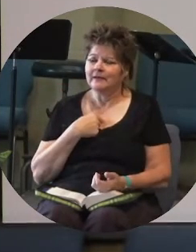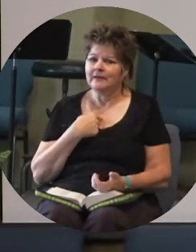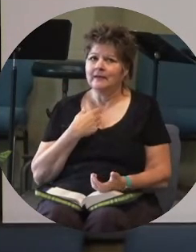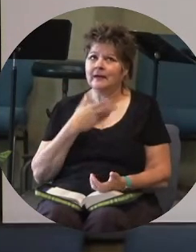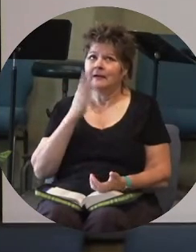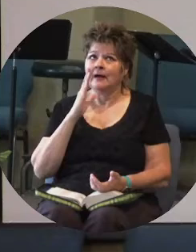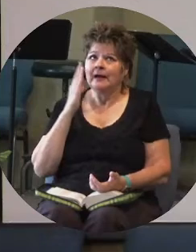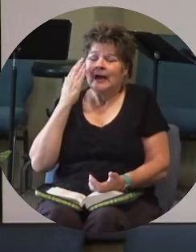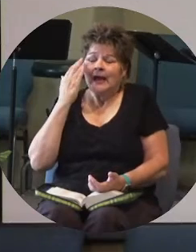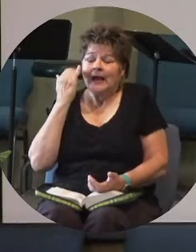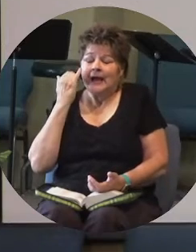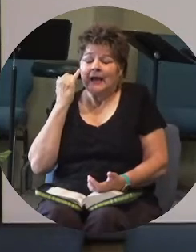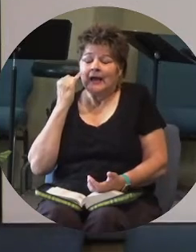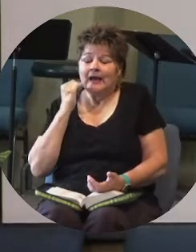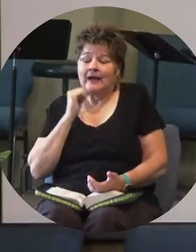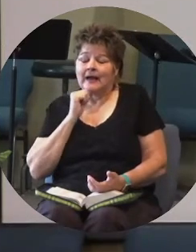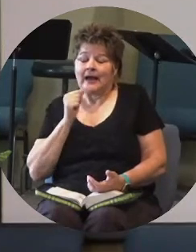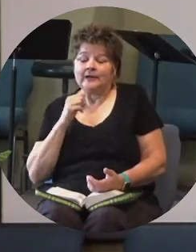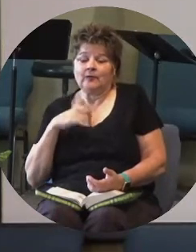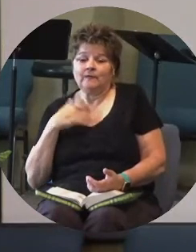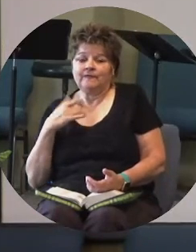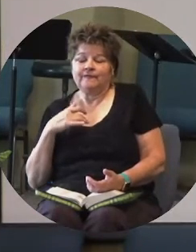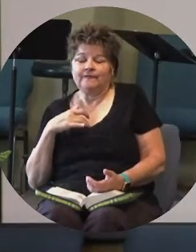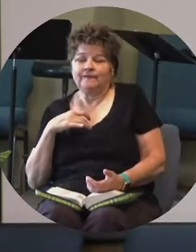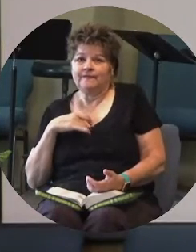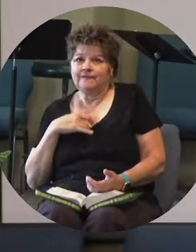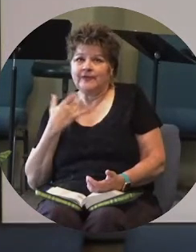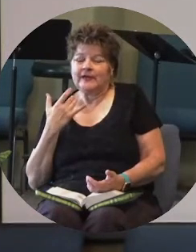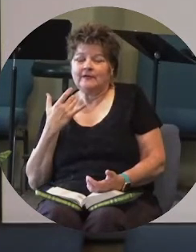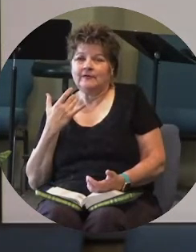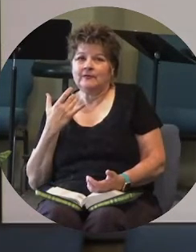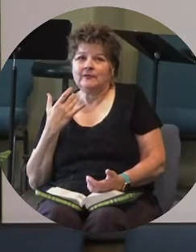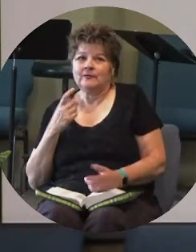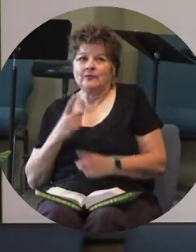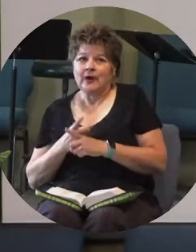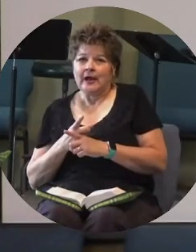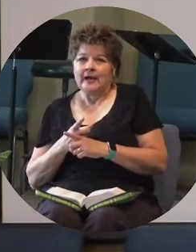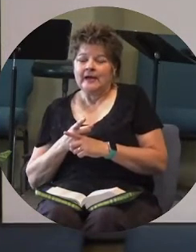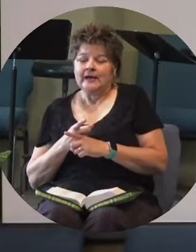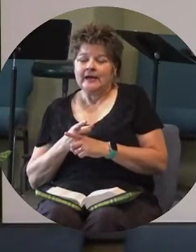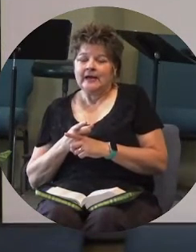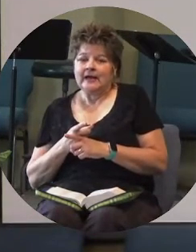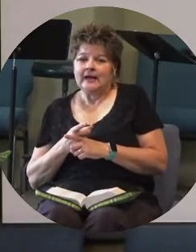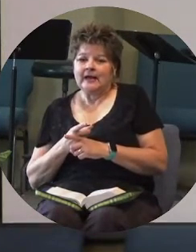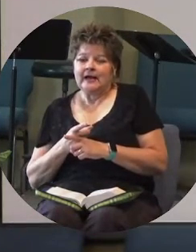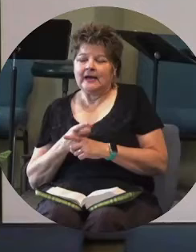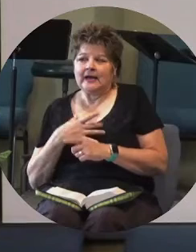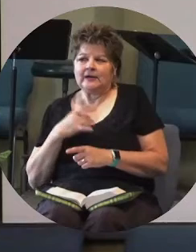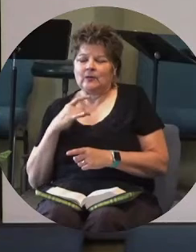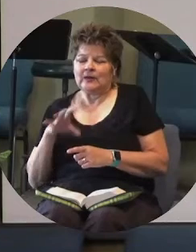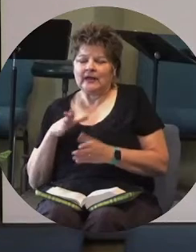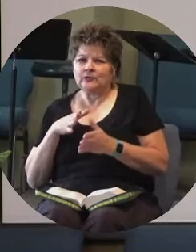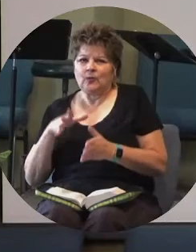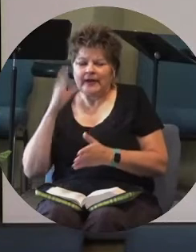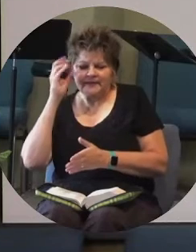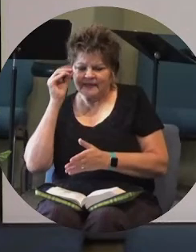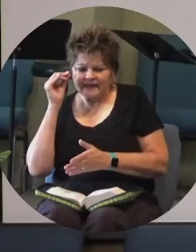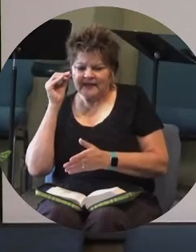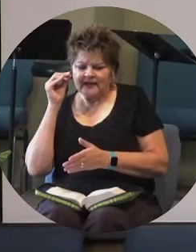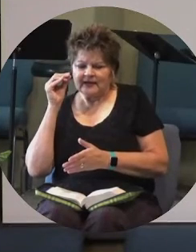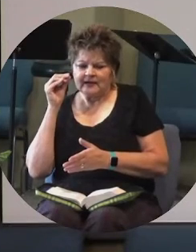God, I don't feel, and I don't live by emotion, but God, I don't feel right. I don't like the way I'm thinking. I don't